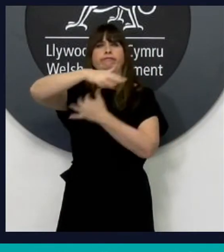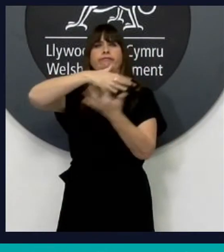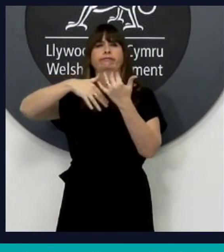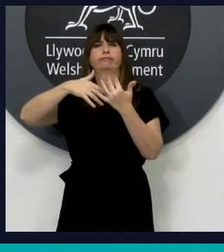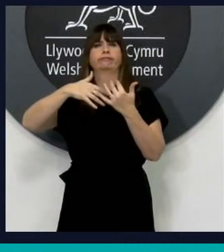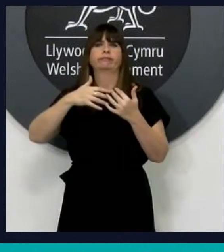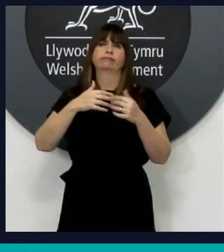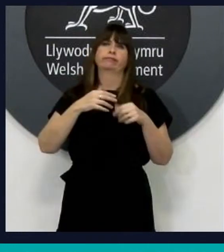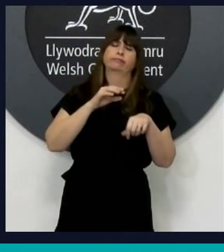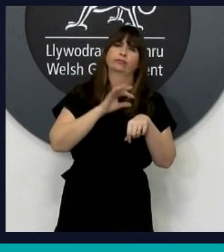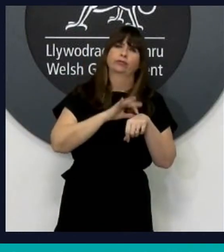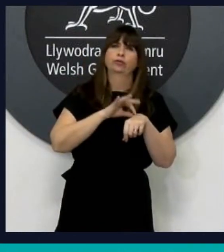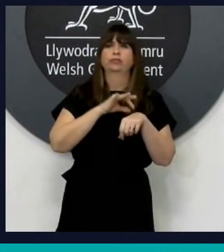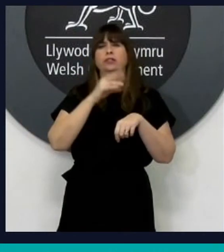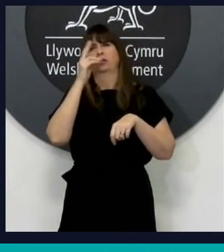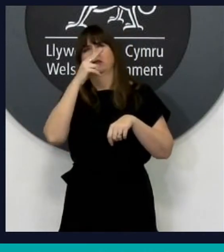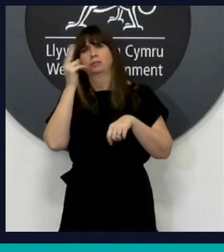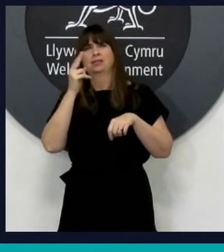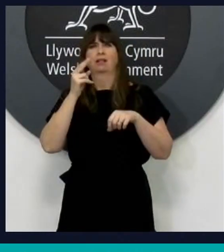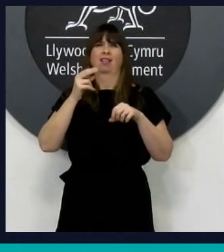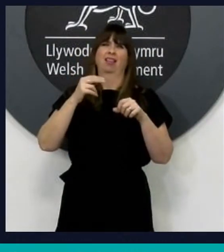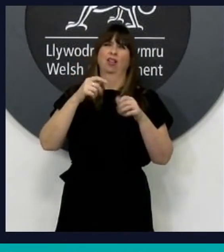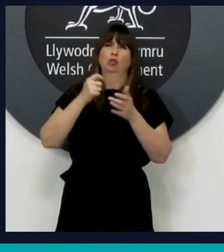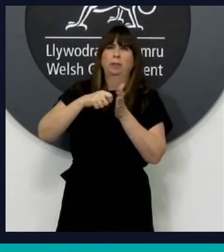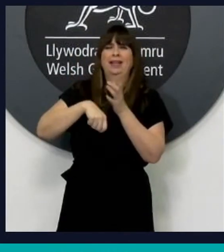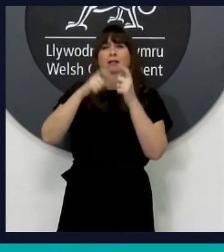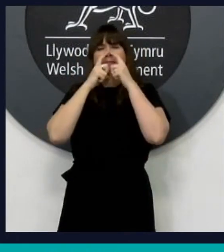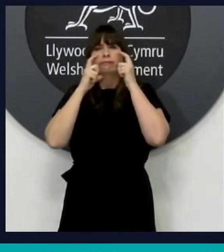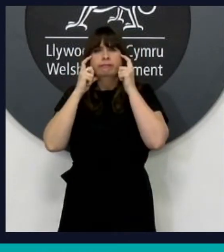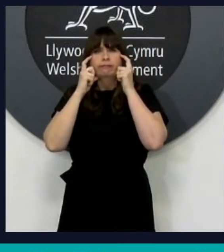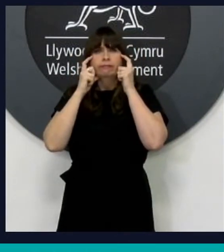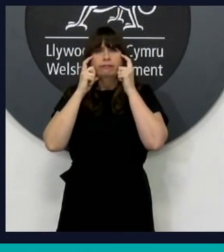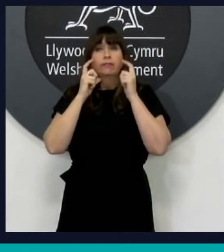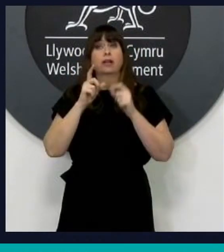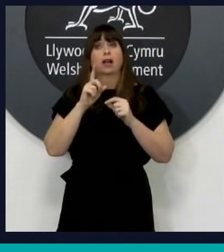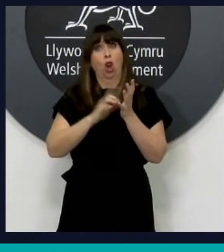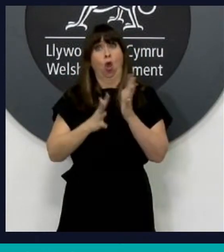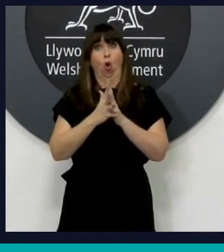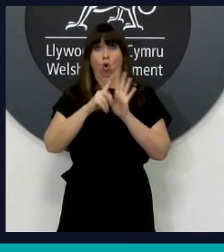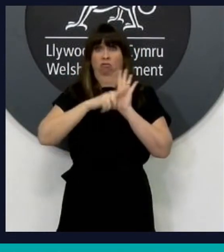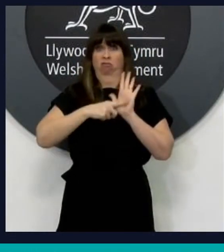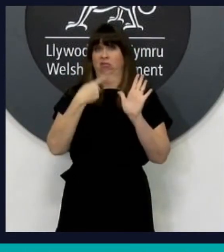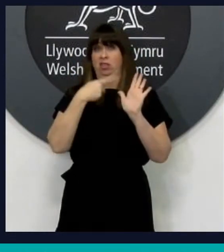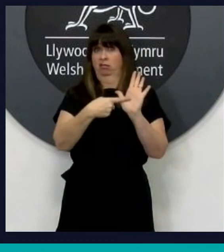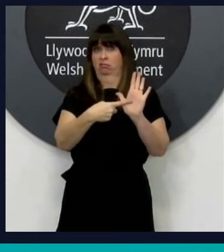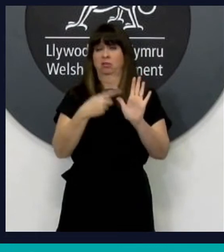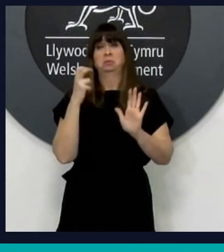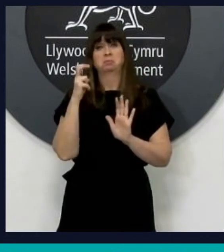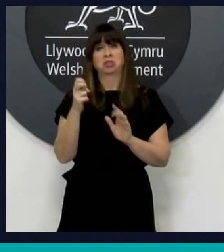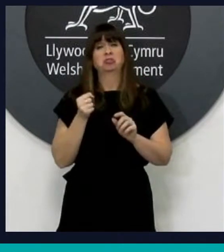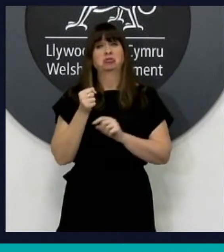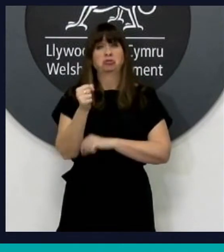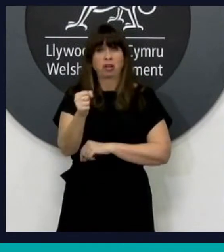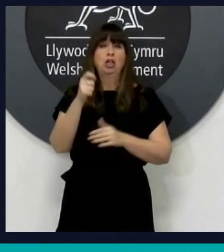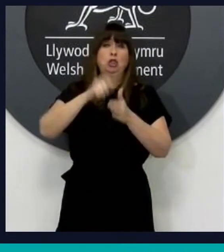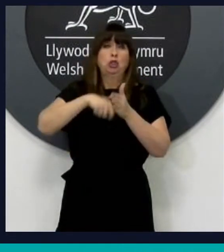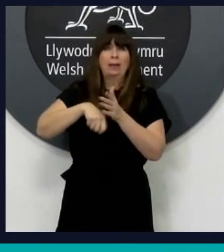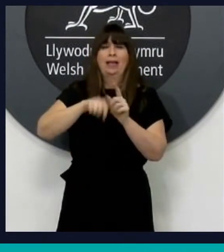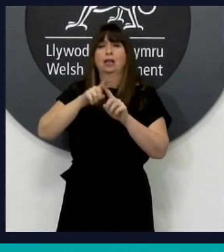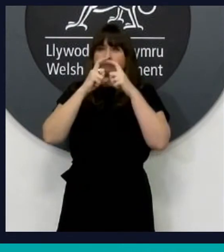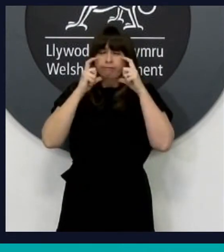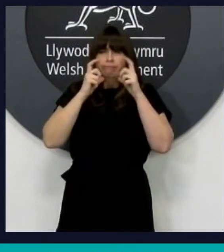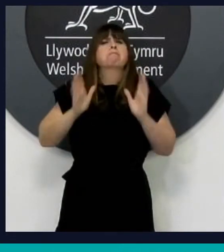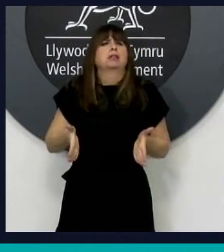to comply with those requests. In fact, they're not requests, they're laws. And it is important that people take those